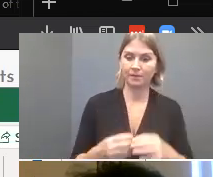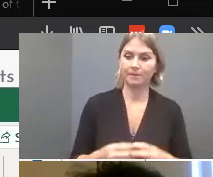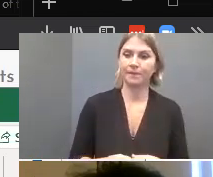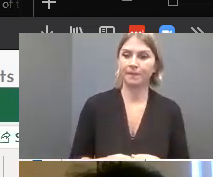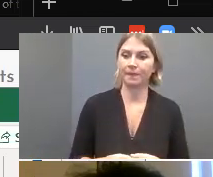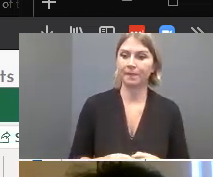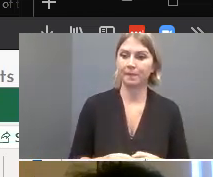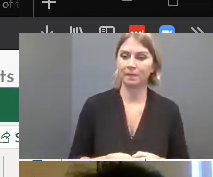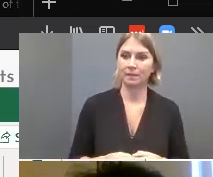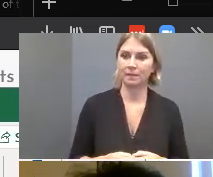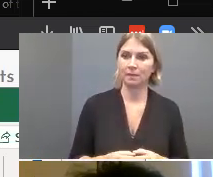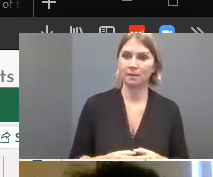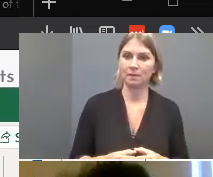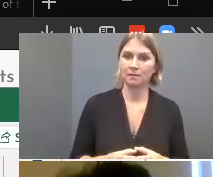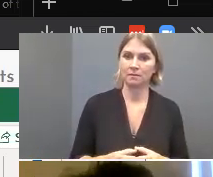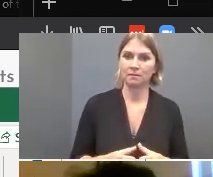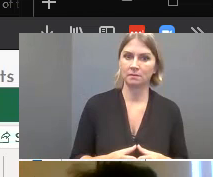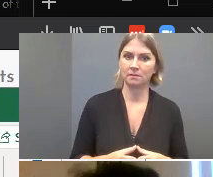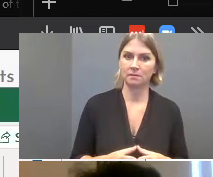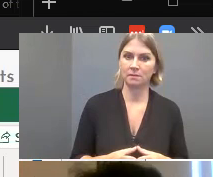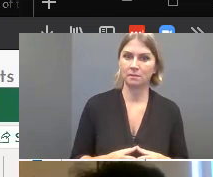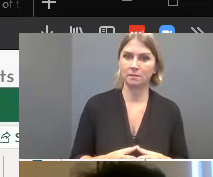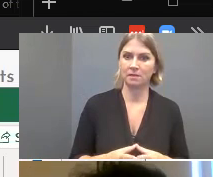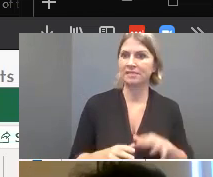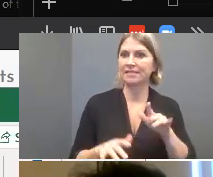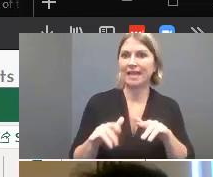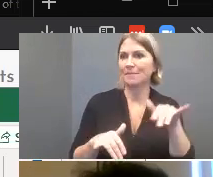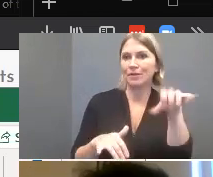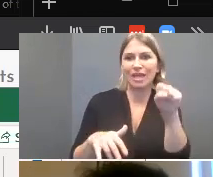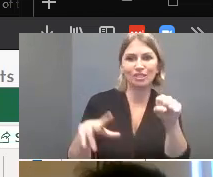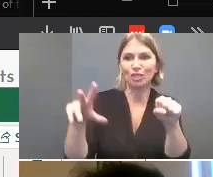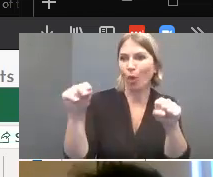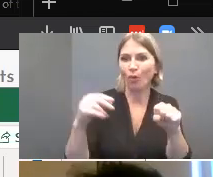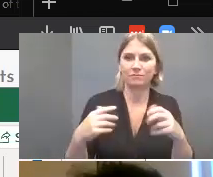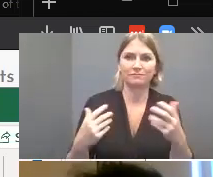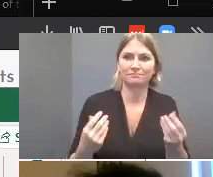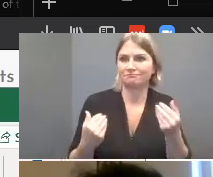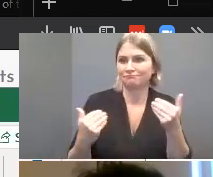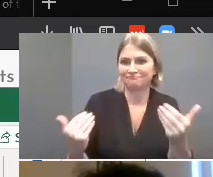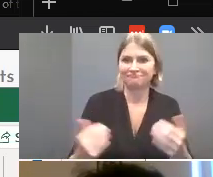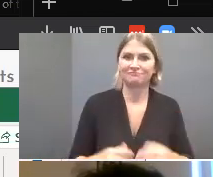I'll come to you Y's in a second. Just type out yes or no. I want to check the voted answers.